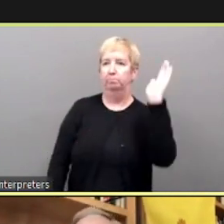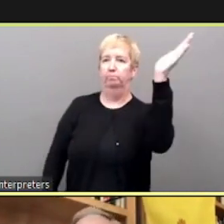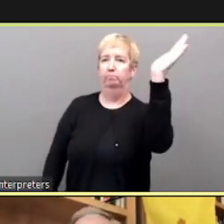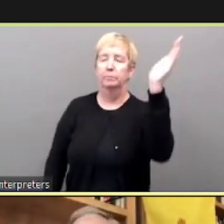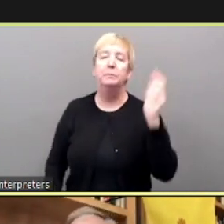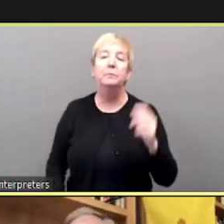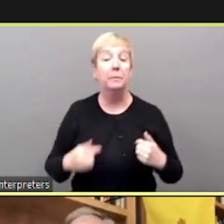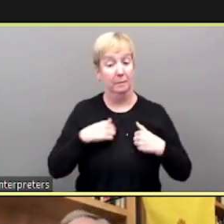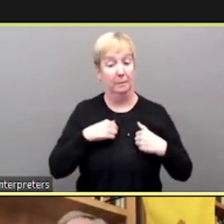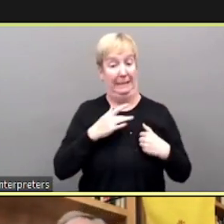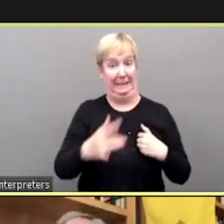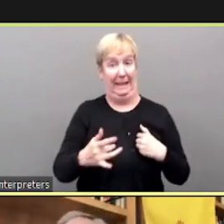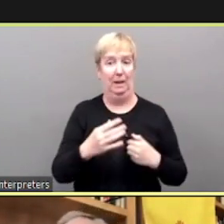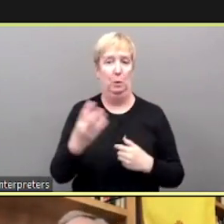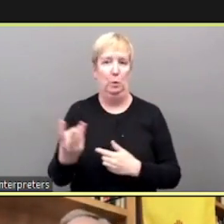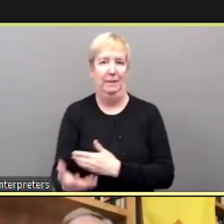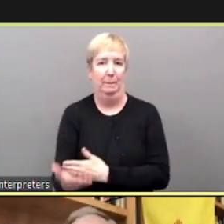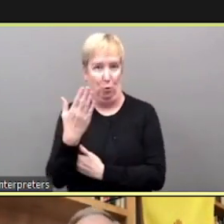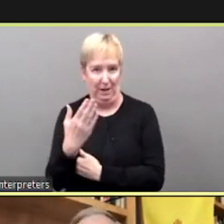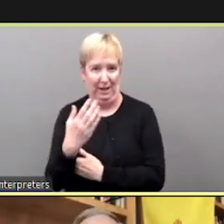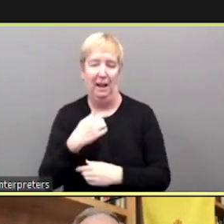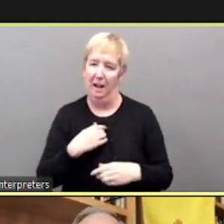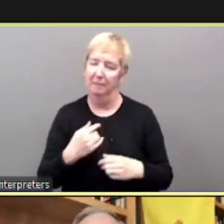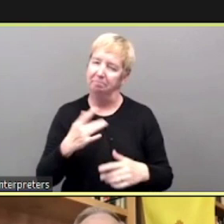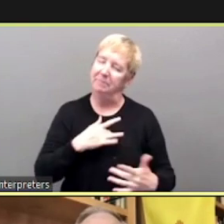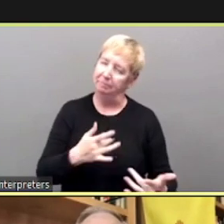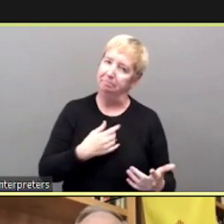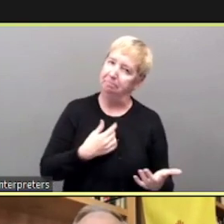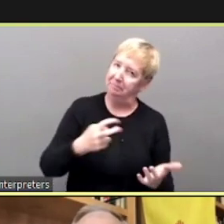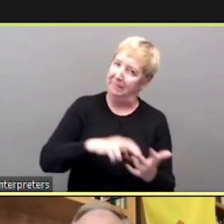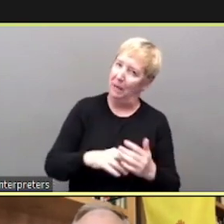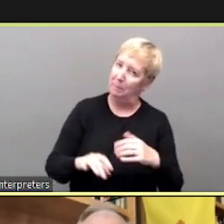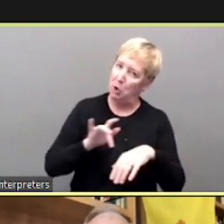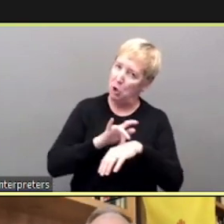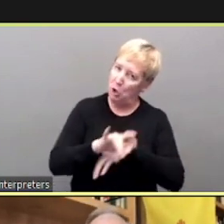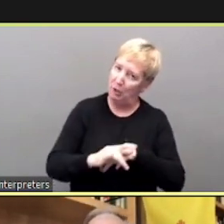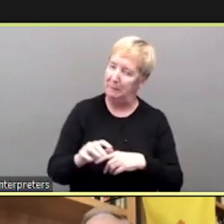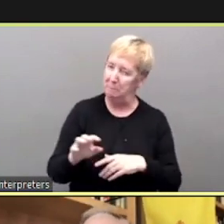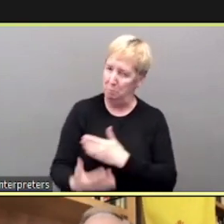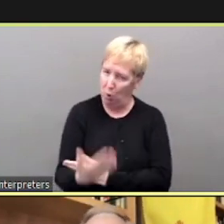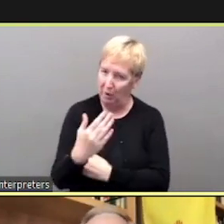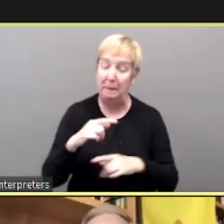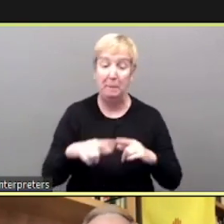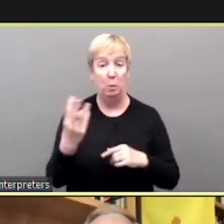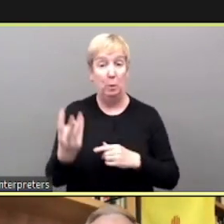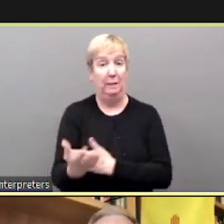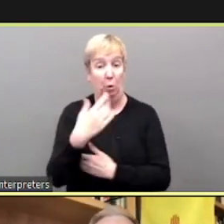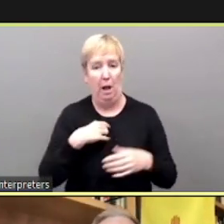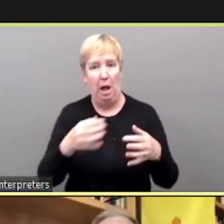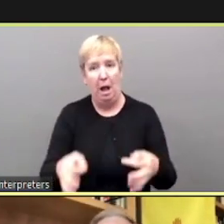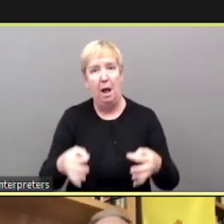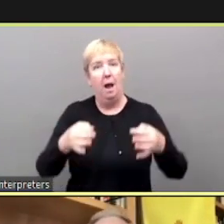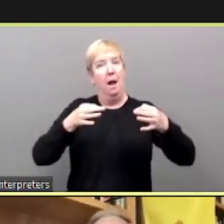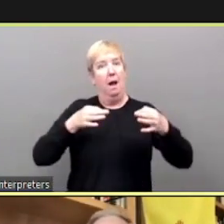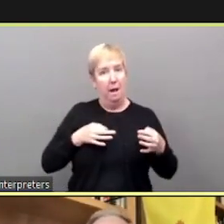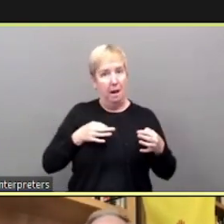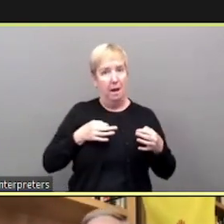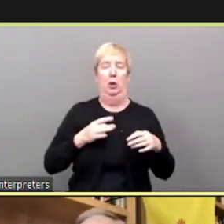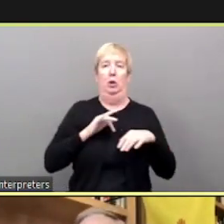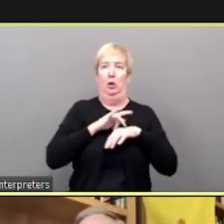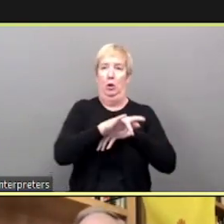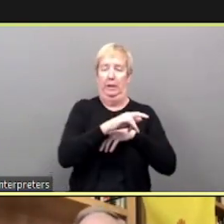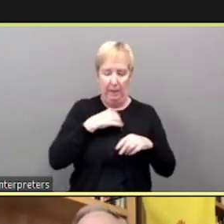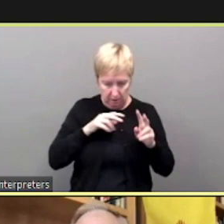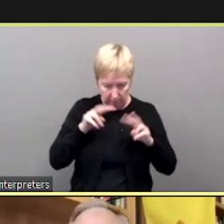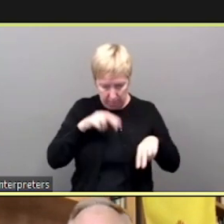extra early, which I already get up extra early, but go through all the EPI reports and look at them all almost, and